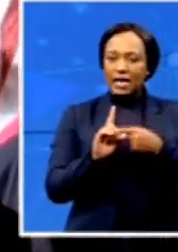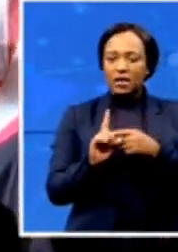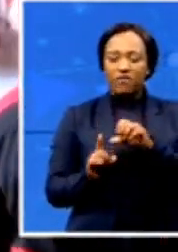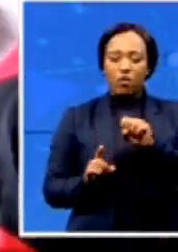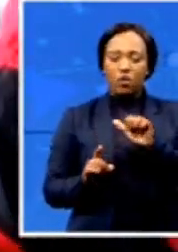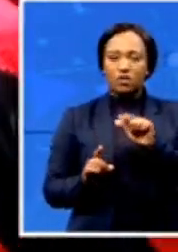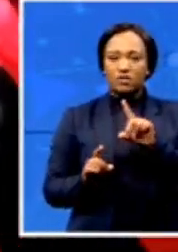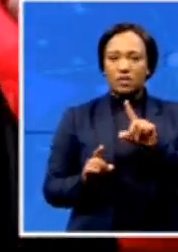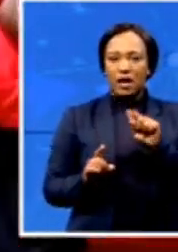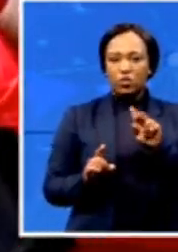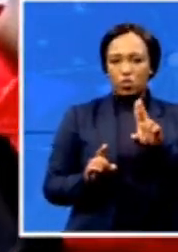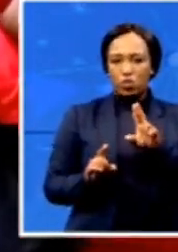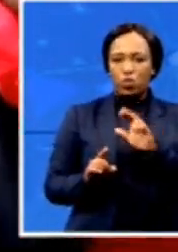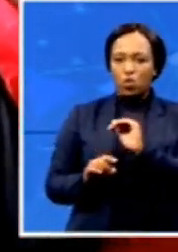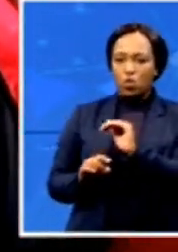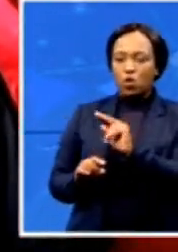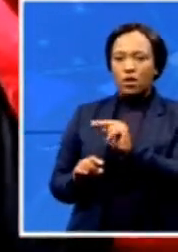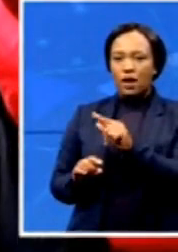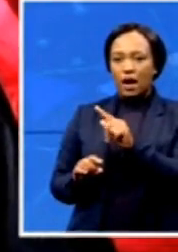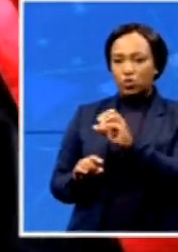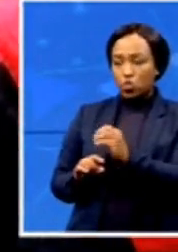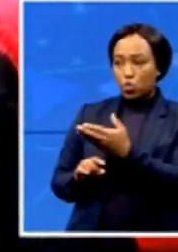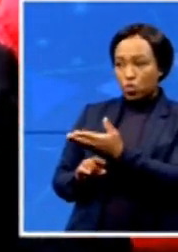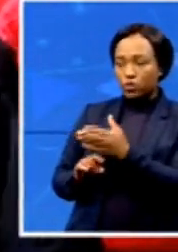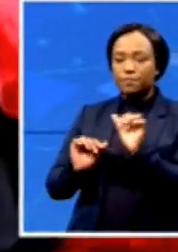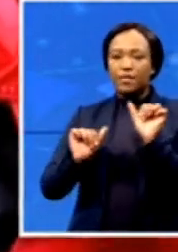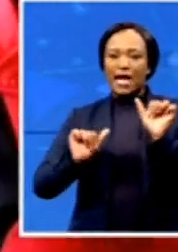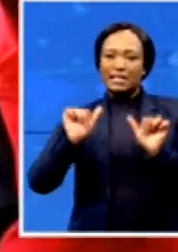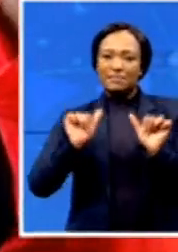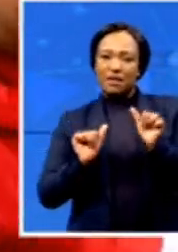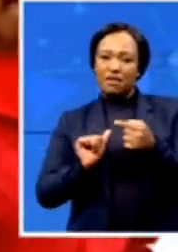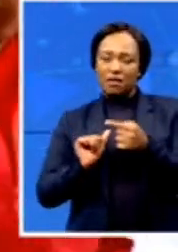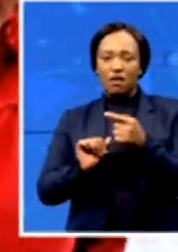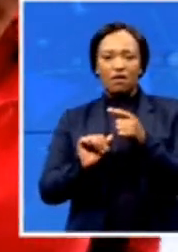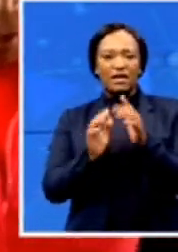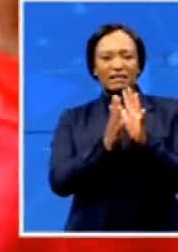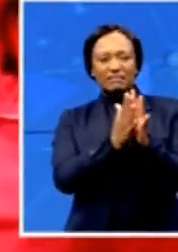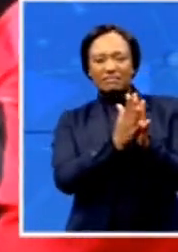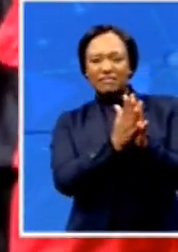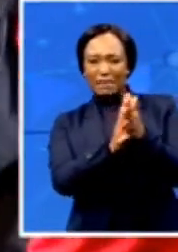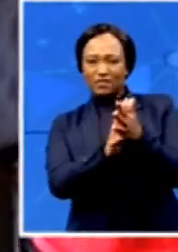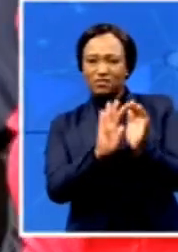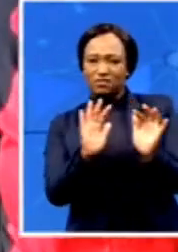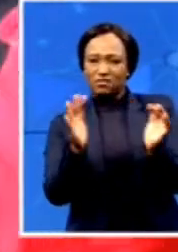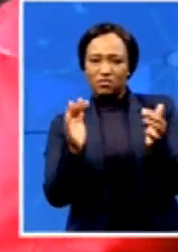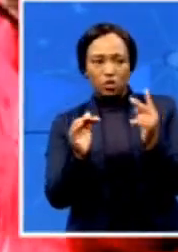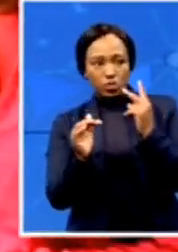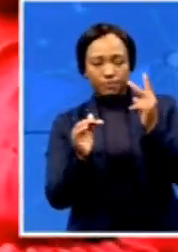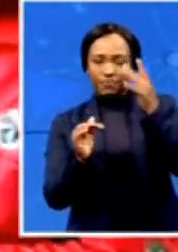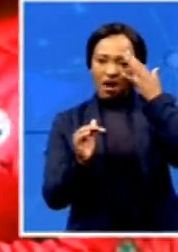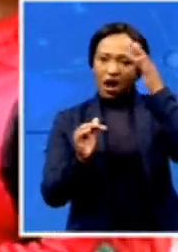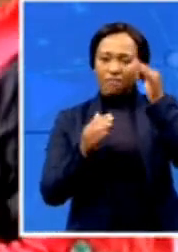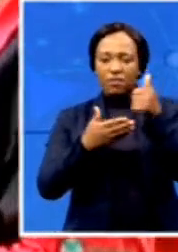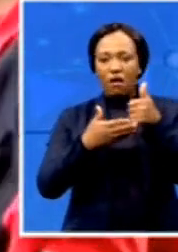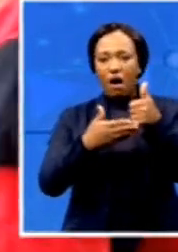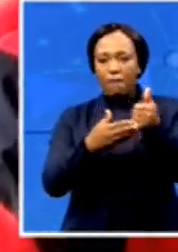NATU. In your assessment so far, how is the damage and how do you see a government responding to the challenges? No, it's